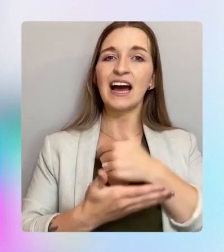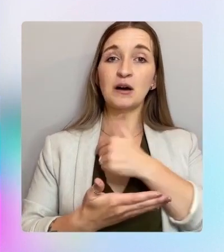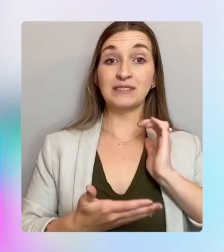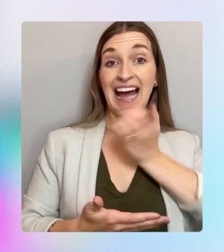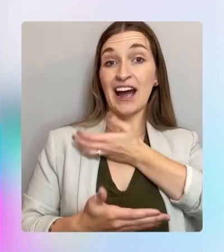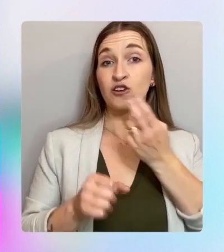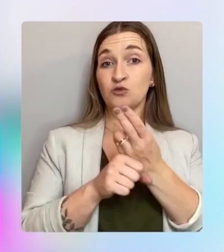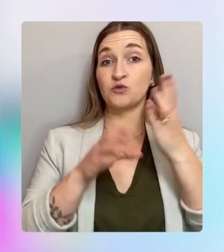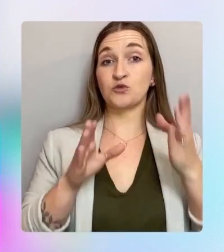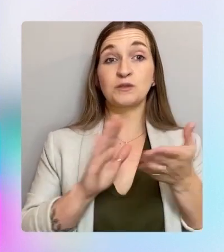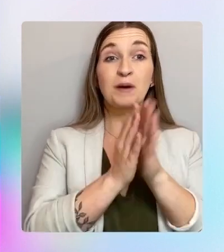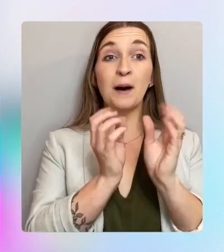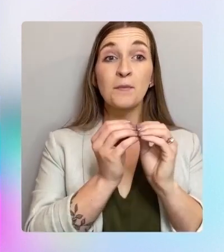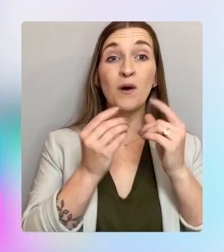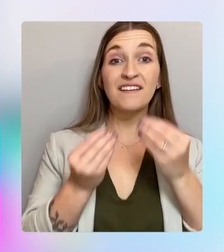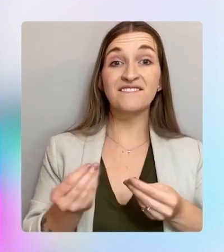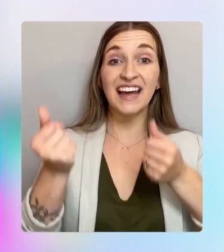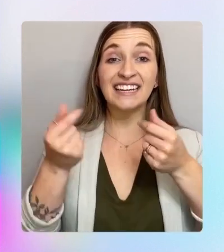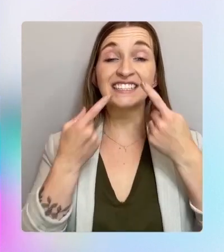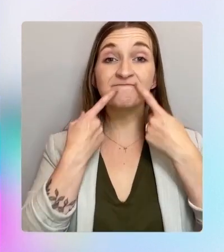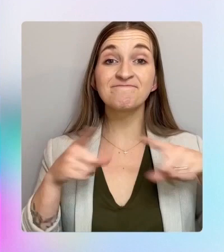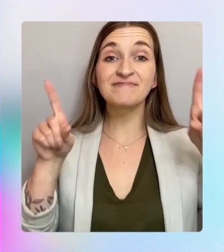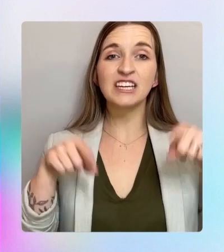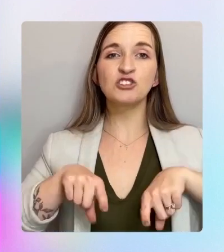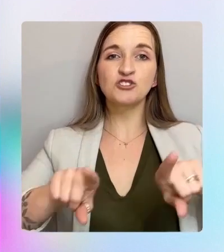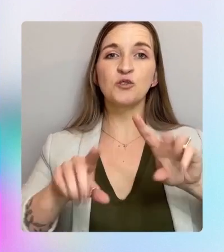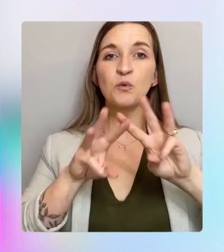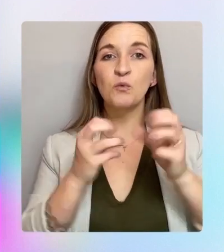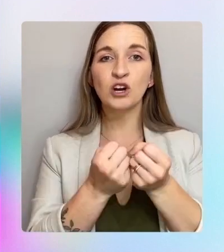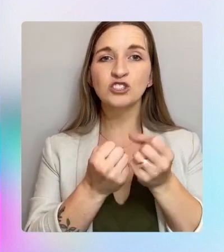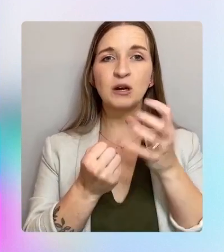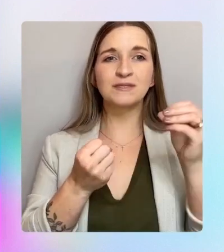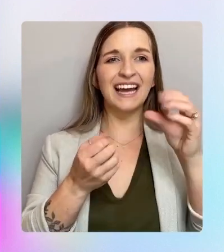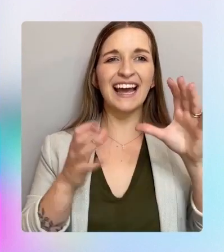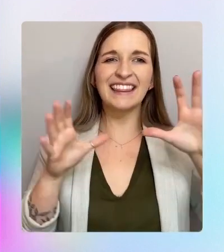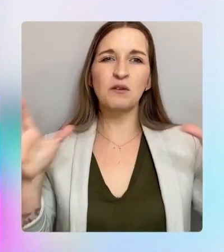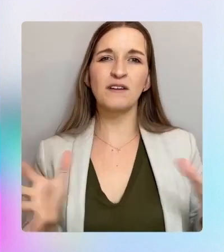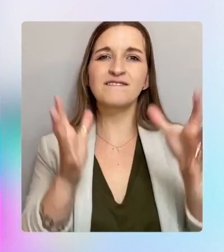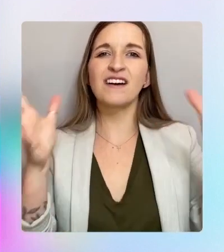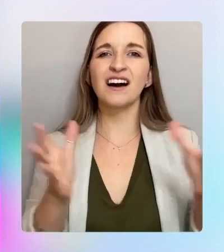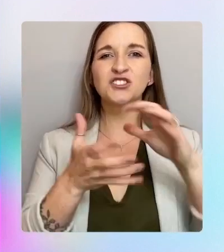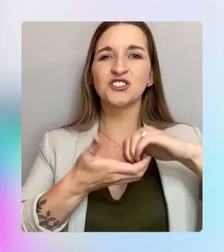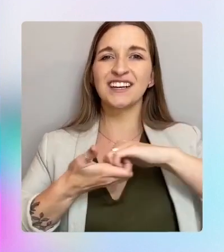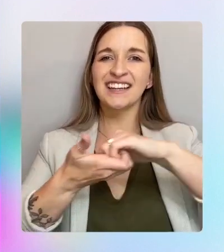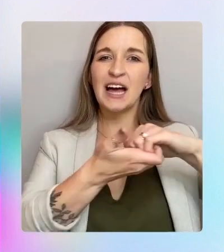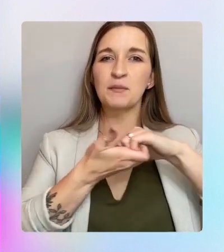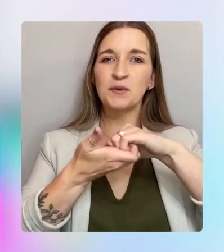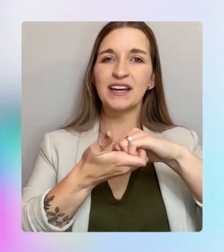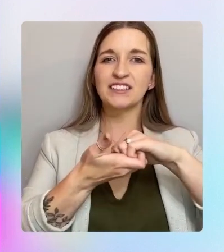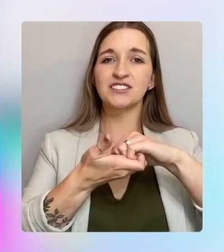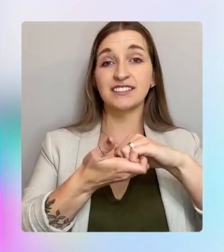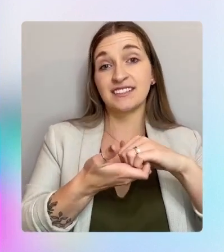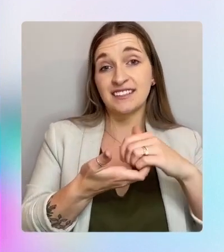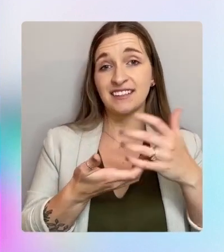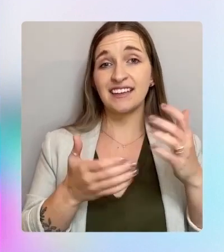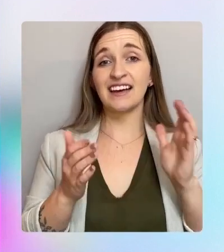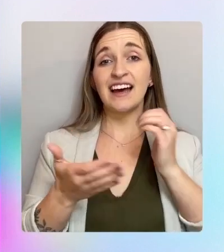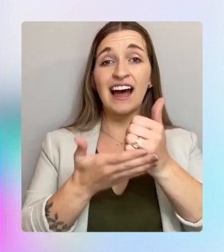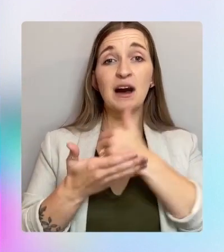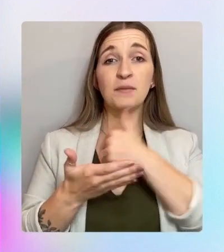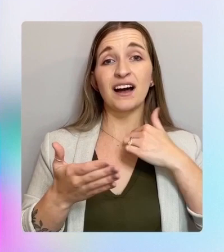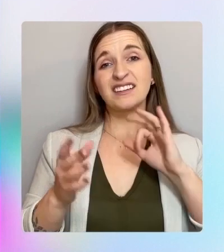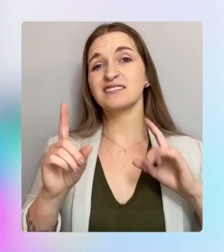users be significantly more effective during workshops and fosters collaboration. Ultimately, bringing us closer to our mission